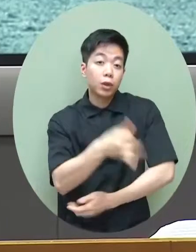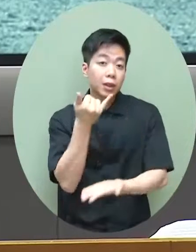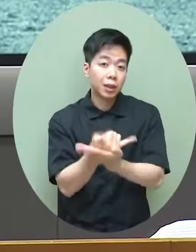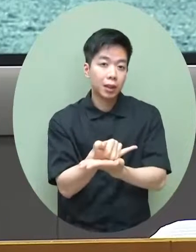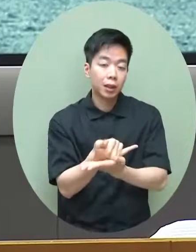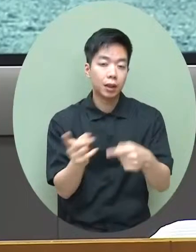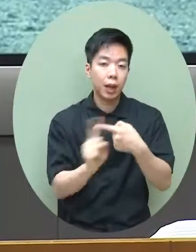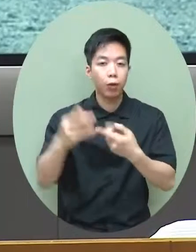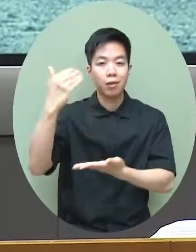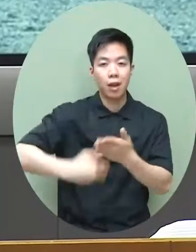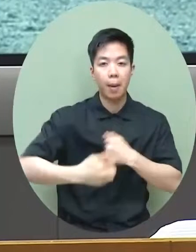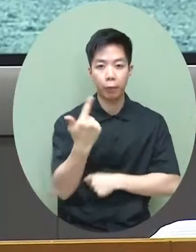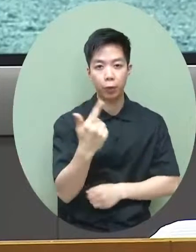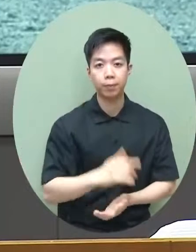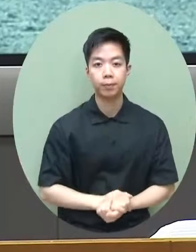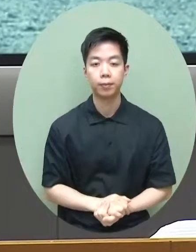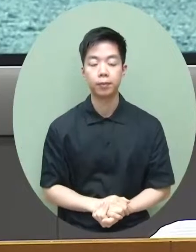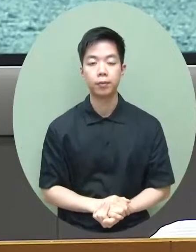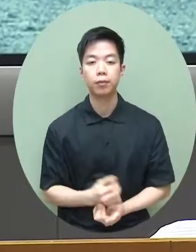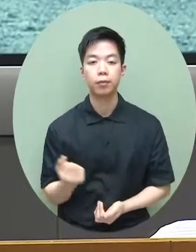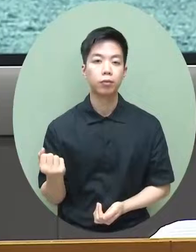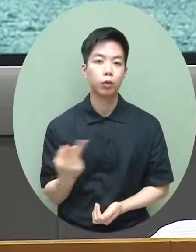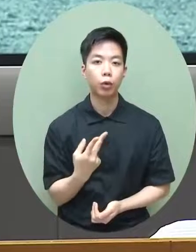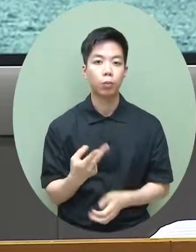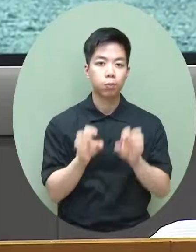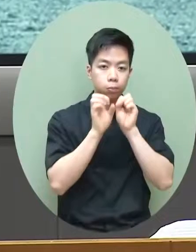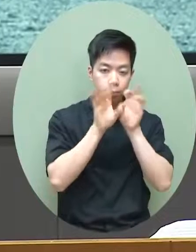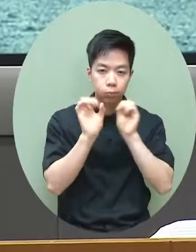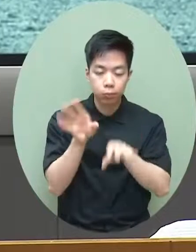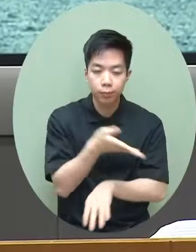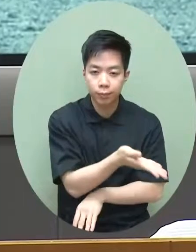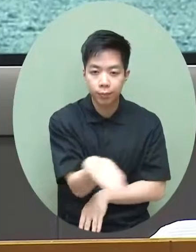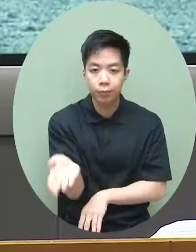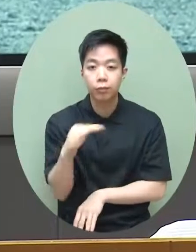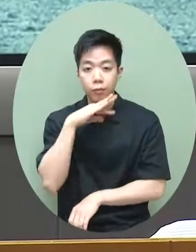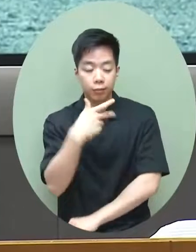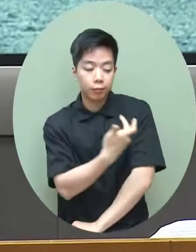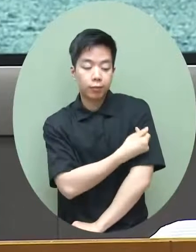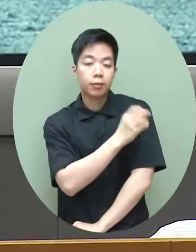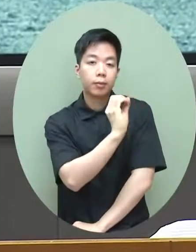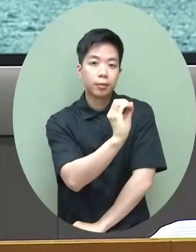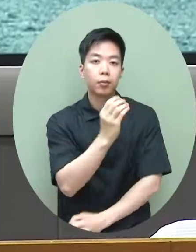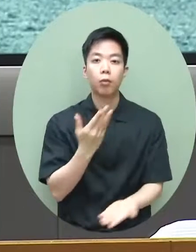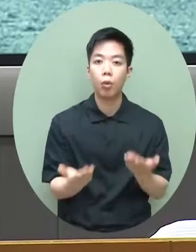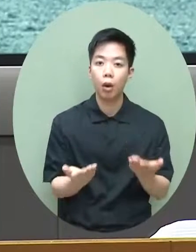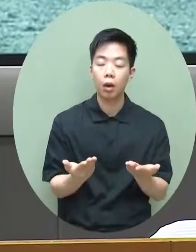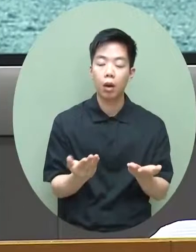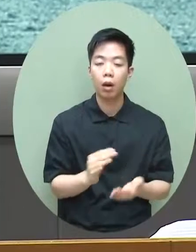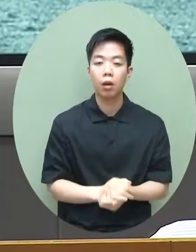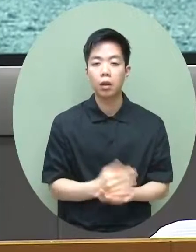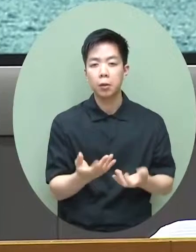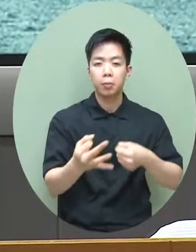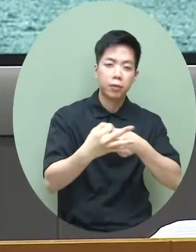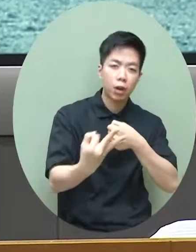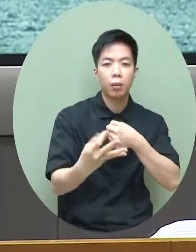0.04%. It shows that vaccination is very effective in guarding against COVID. So I appeal